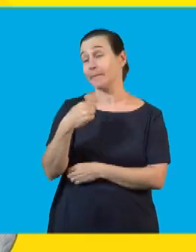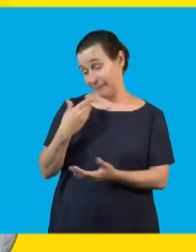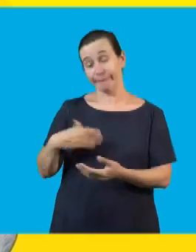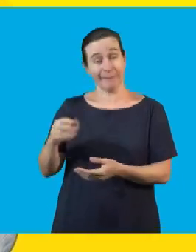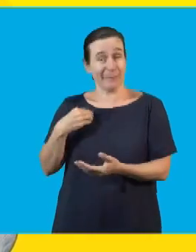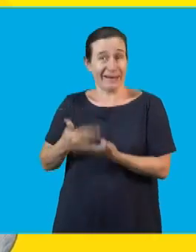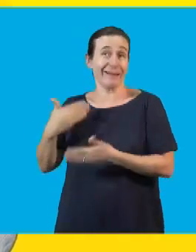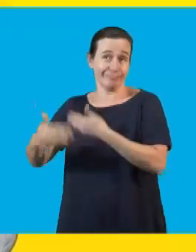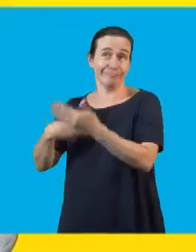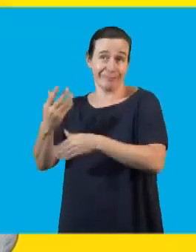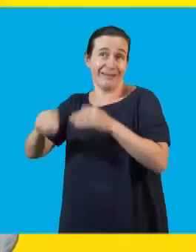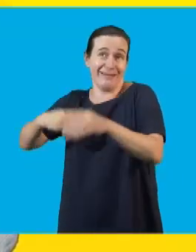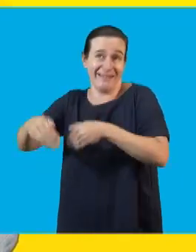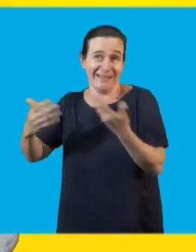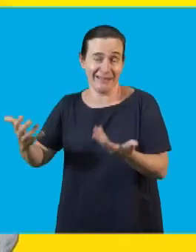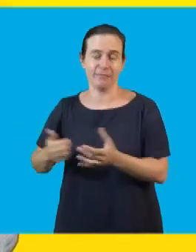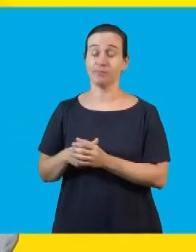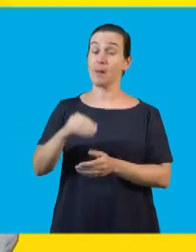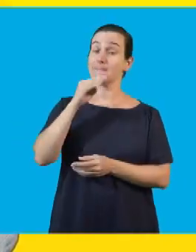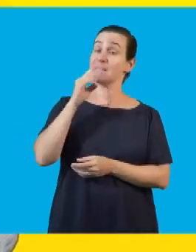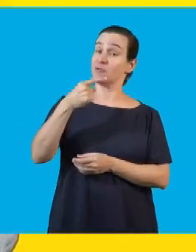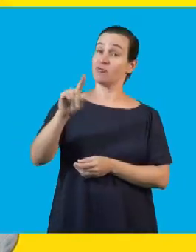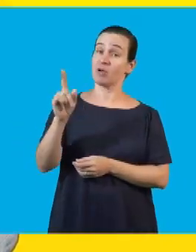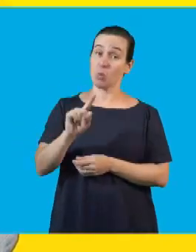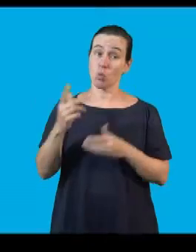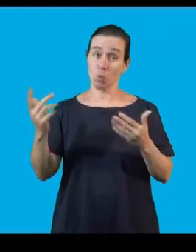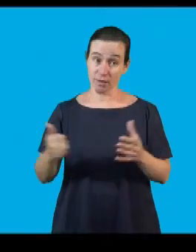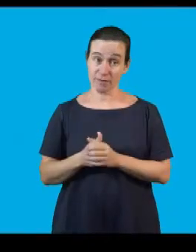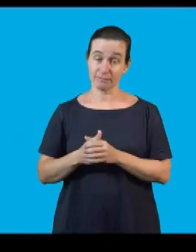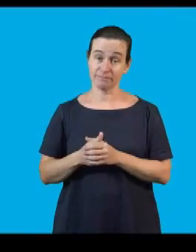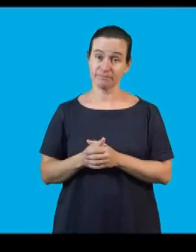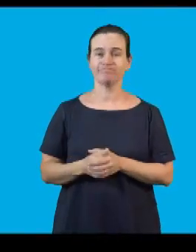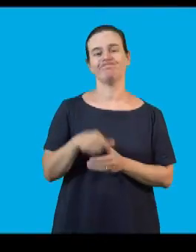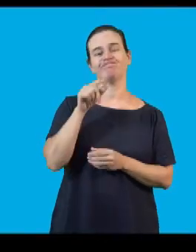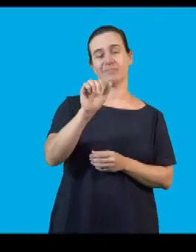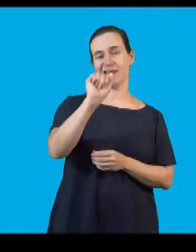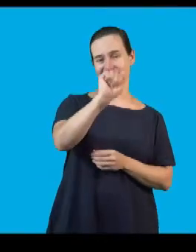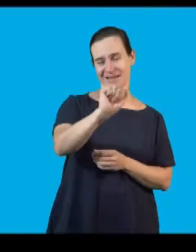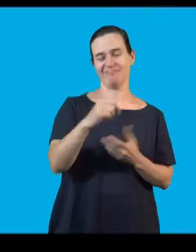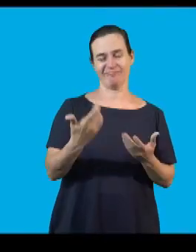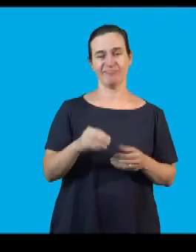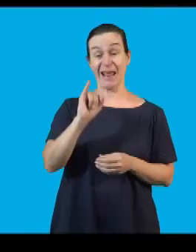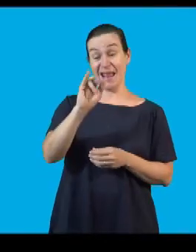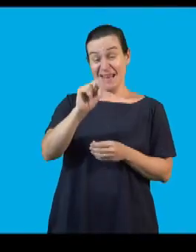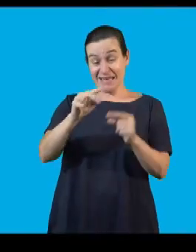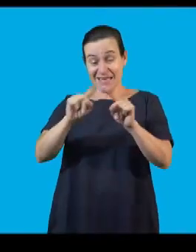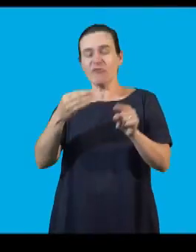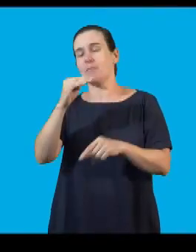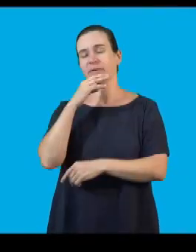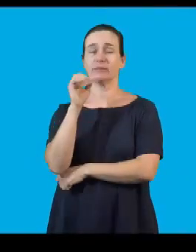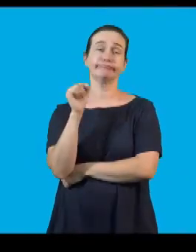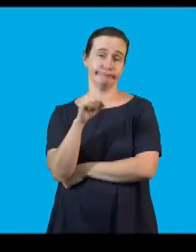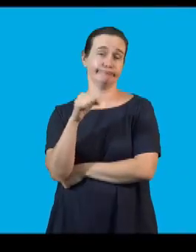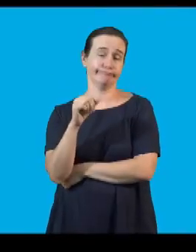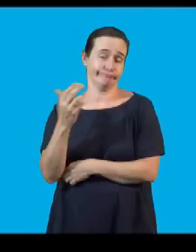I did. So that leaves us with the correct answer, which is indifferent. Okay,